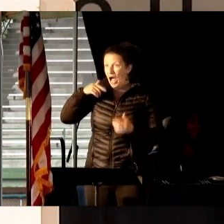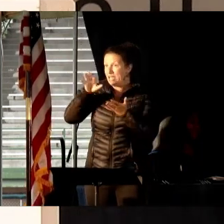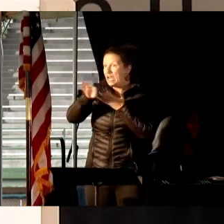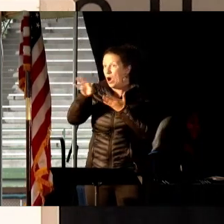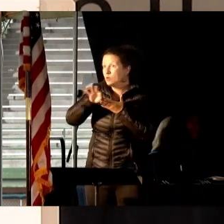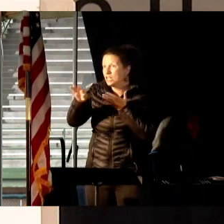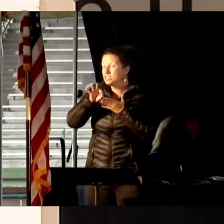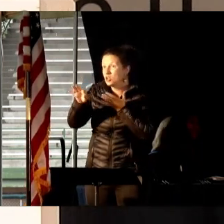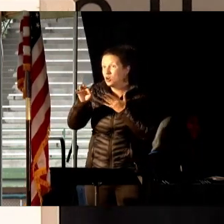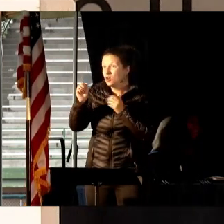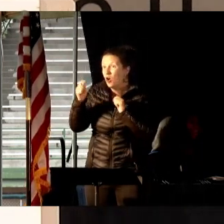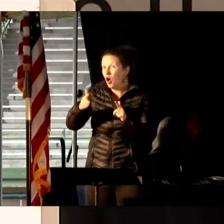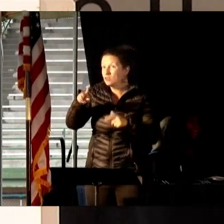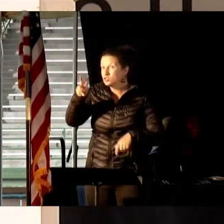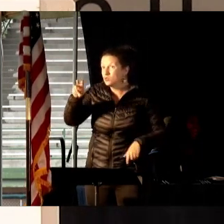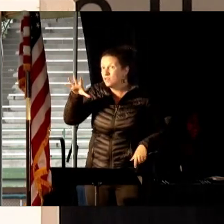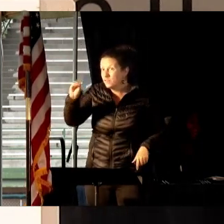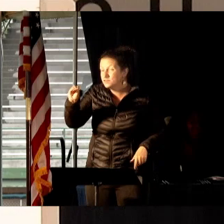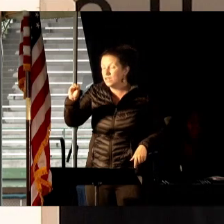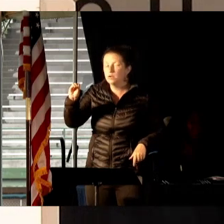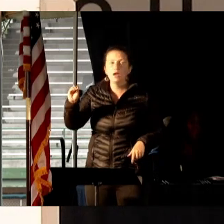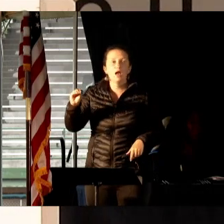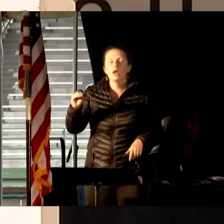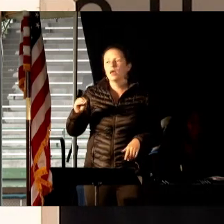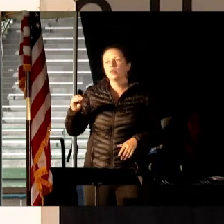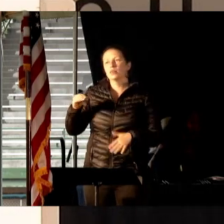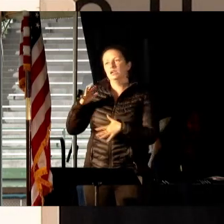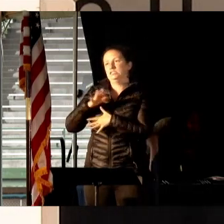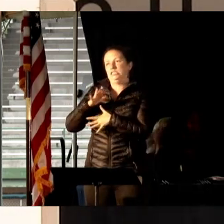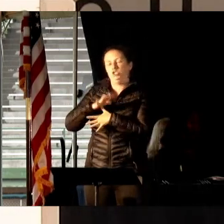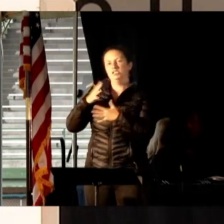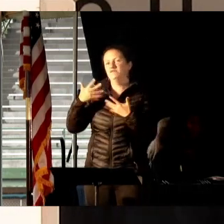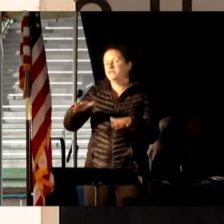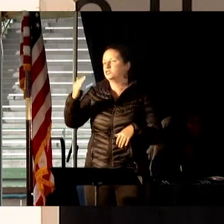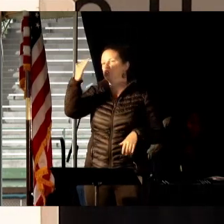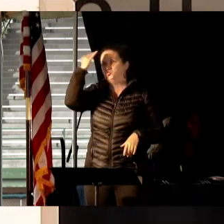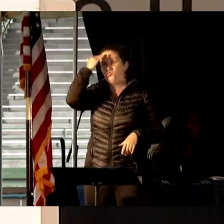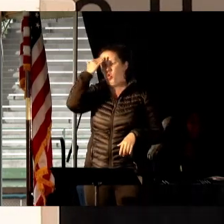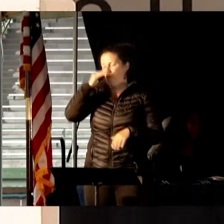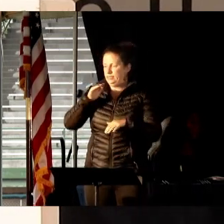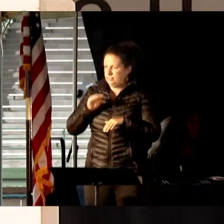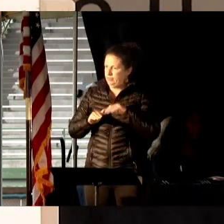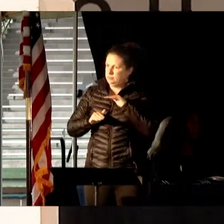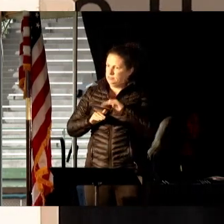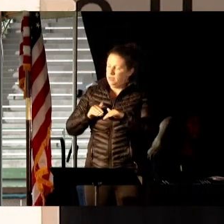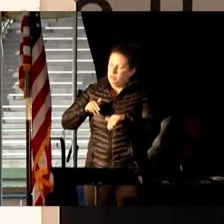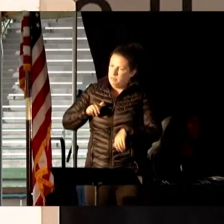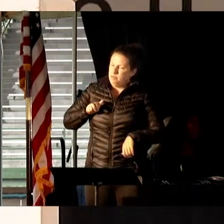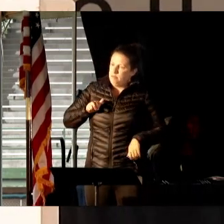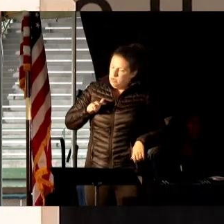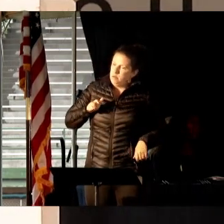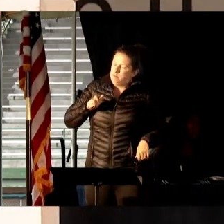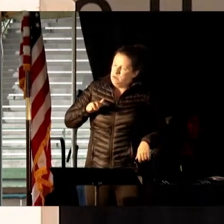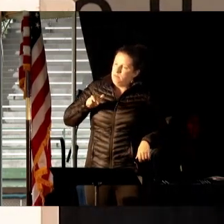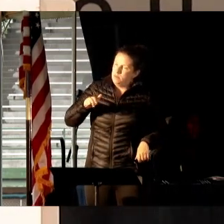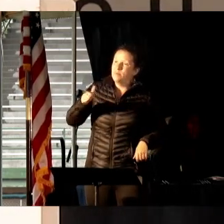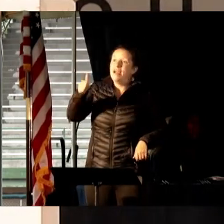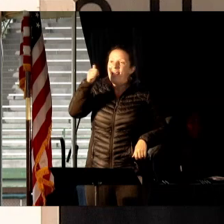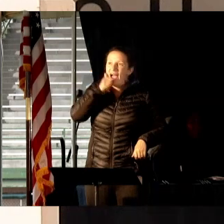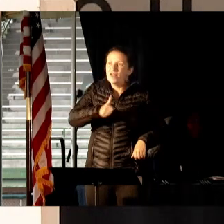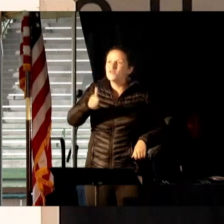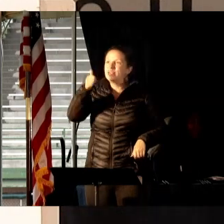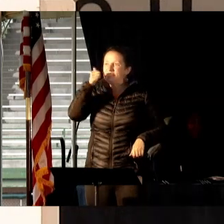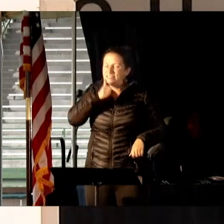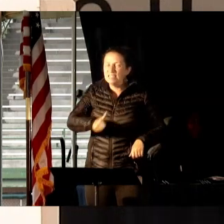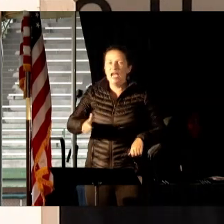Every senior knows these steps well. Every week, every day, every class period, we were given a reason to transfer